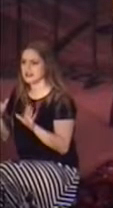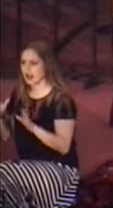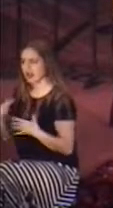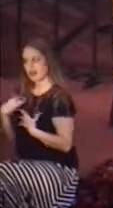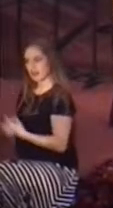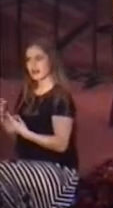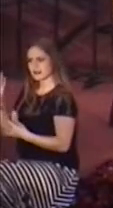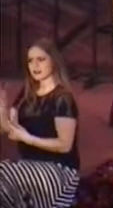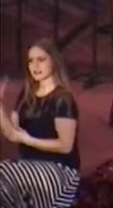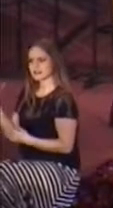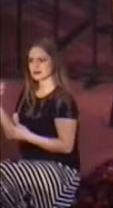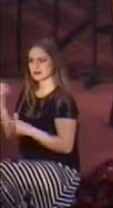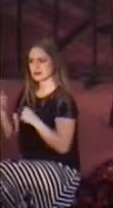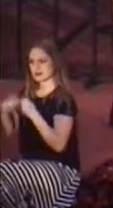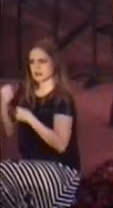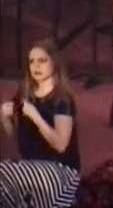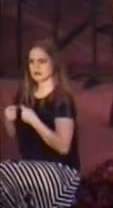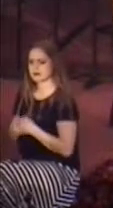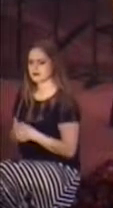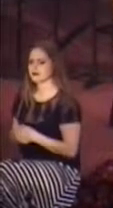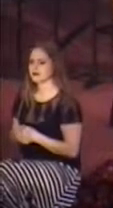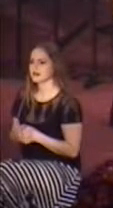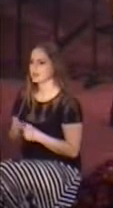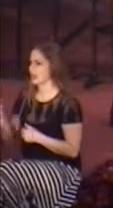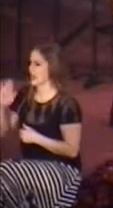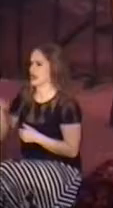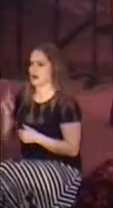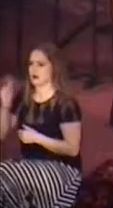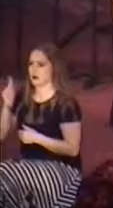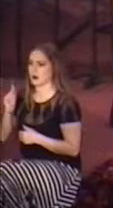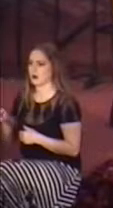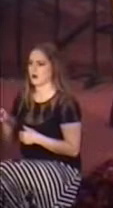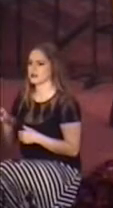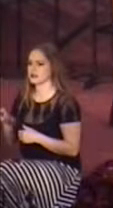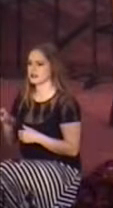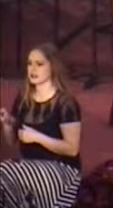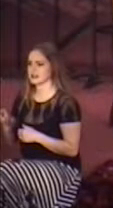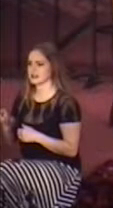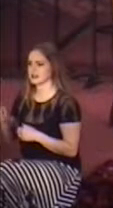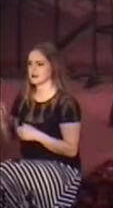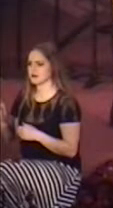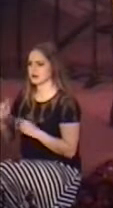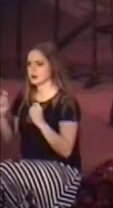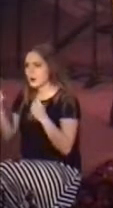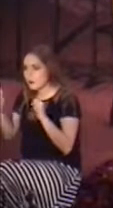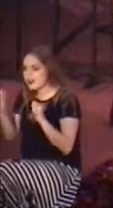Eve and I would never question the fact that the toys were already there the night before Christmas.